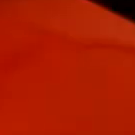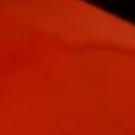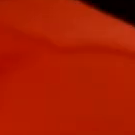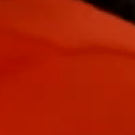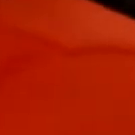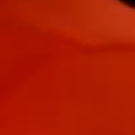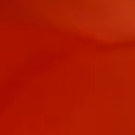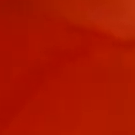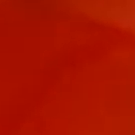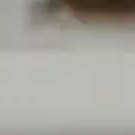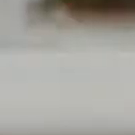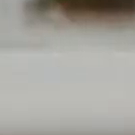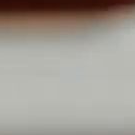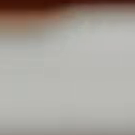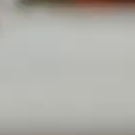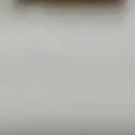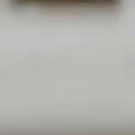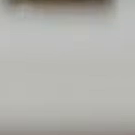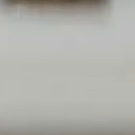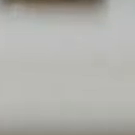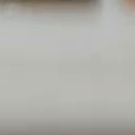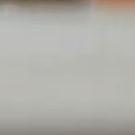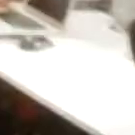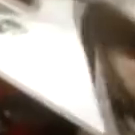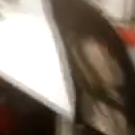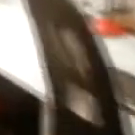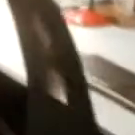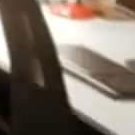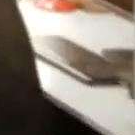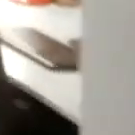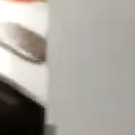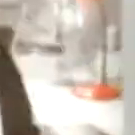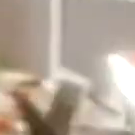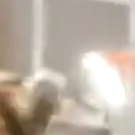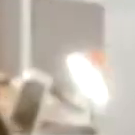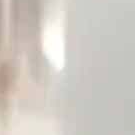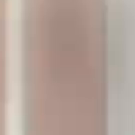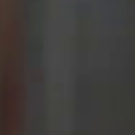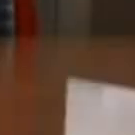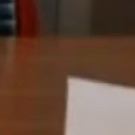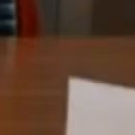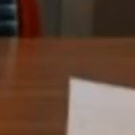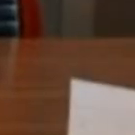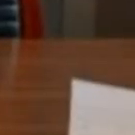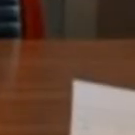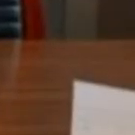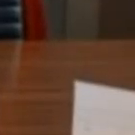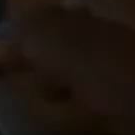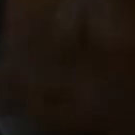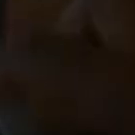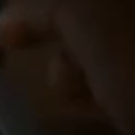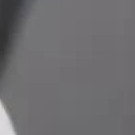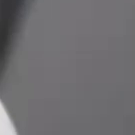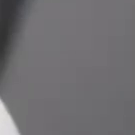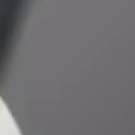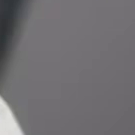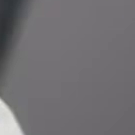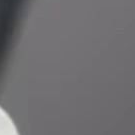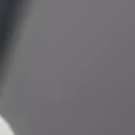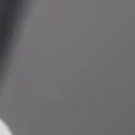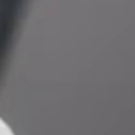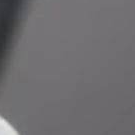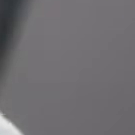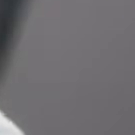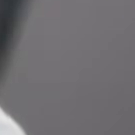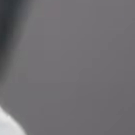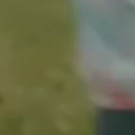let's talk about banking or let's talk about dreams and goals your dreams your goals if you're like louise you